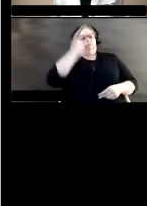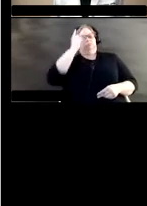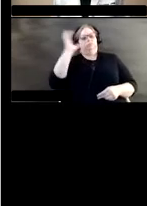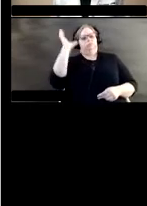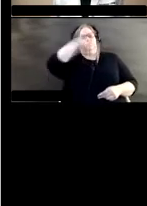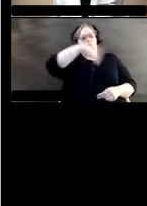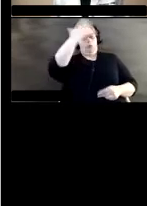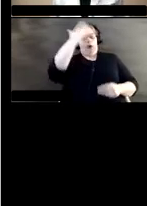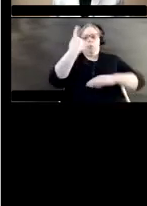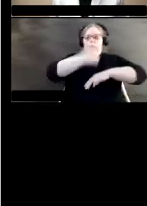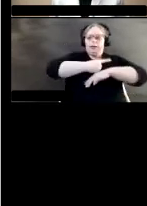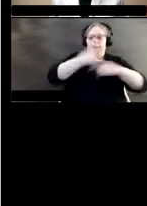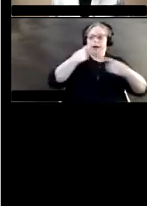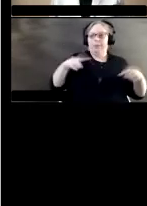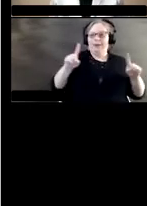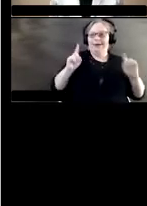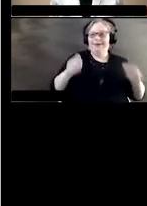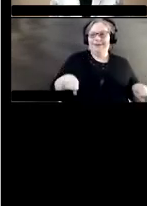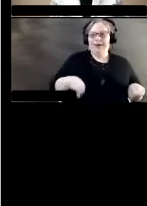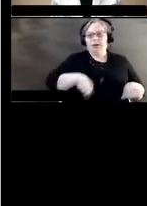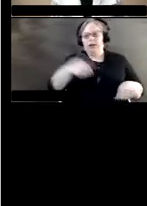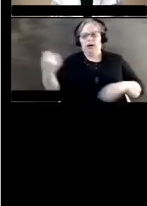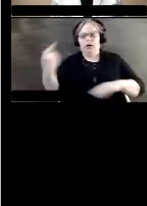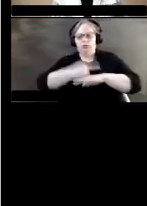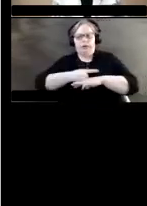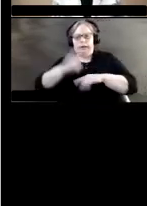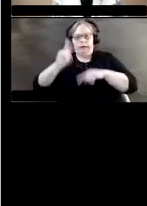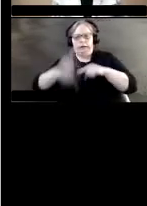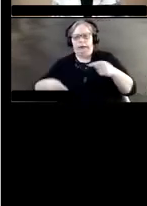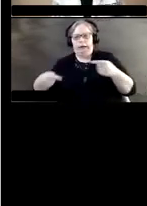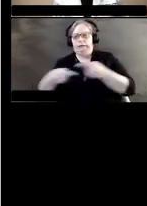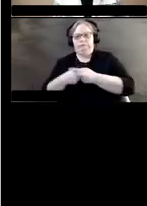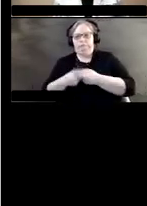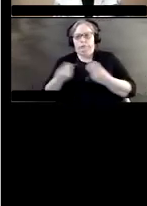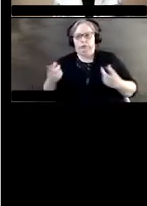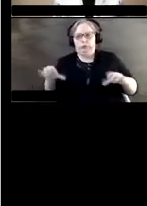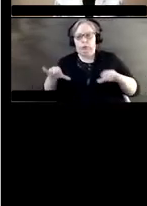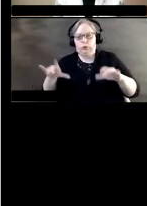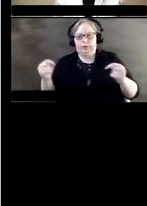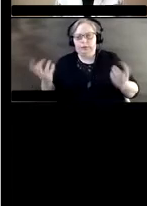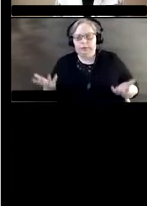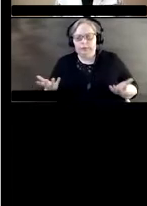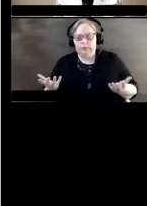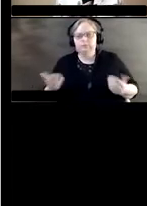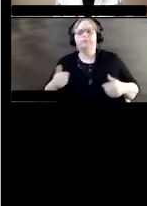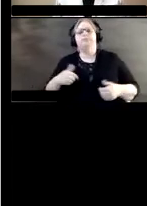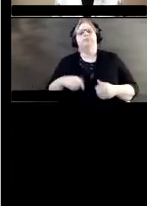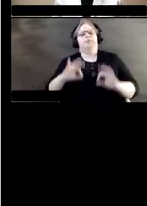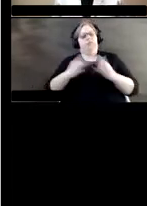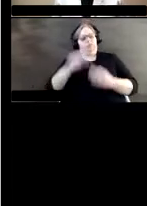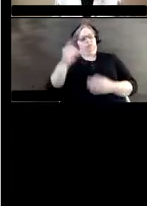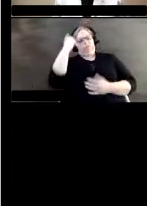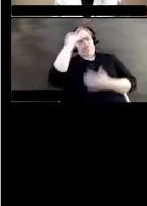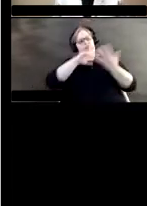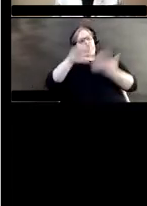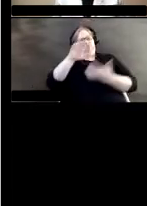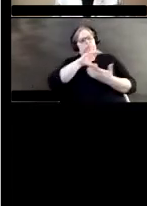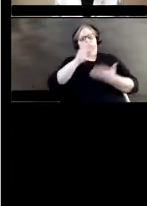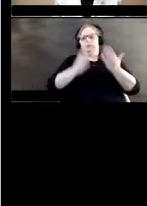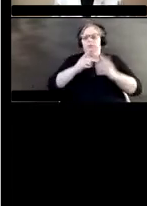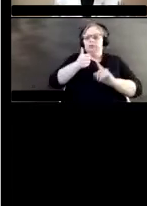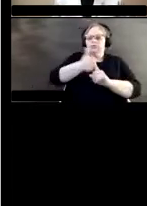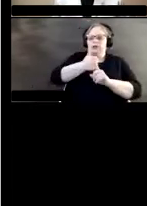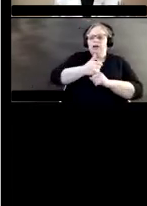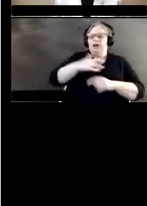way Parkinson's rolls. So you may find yourself talking negatively. Oh, I'm